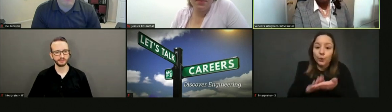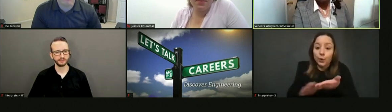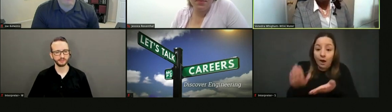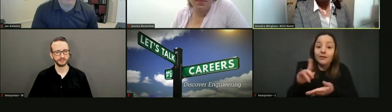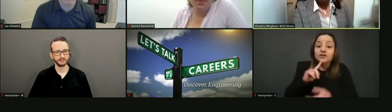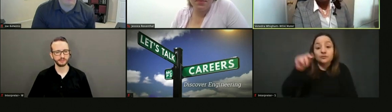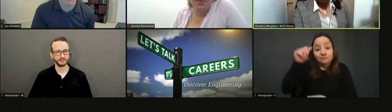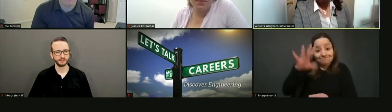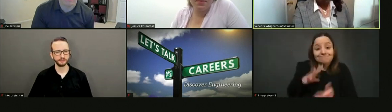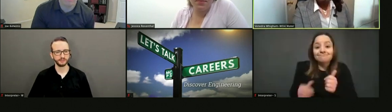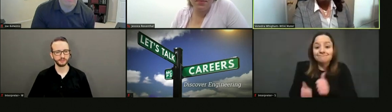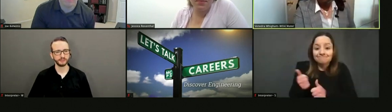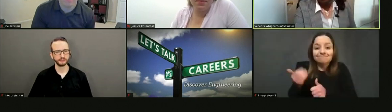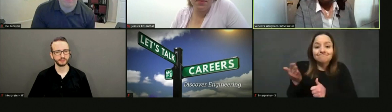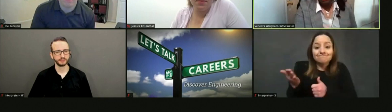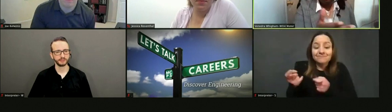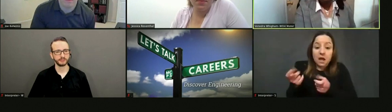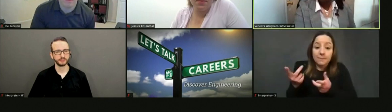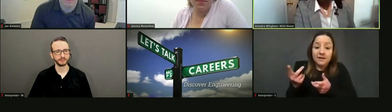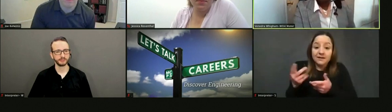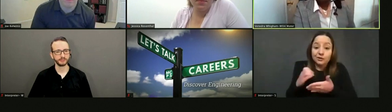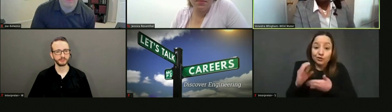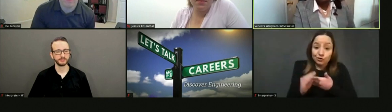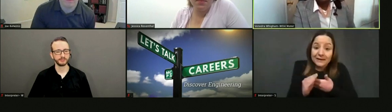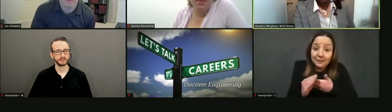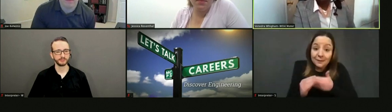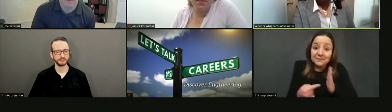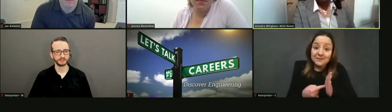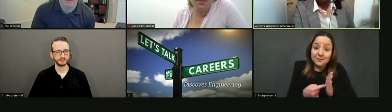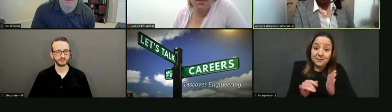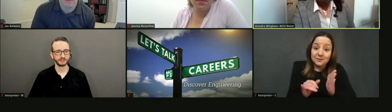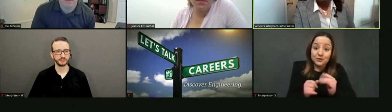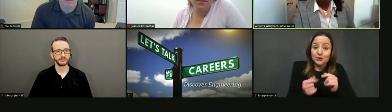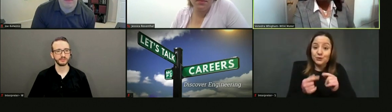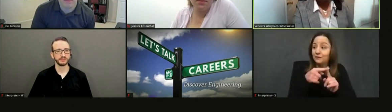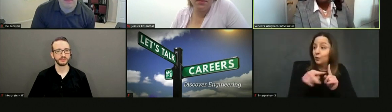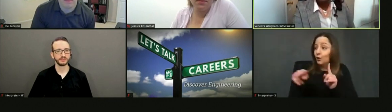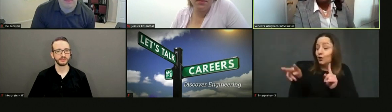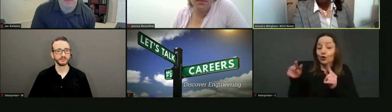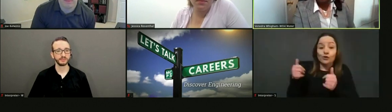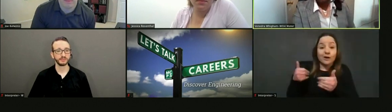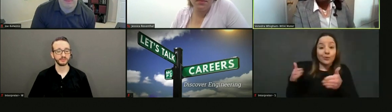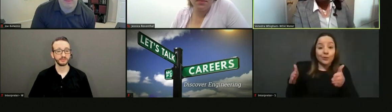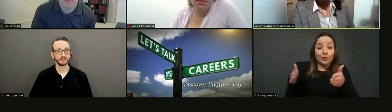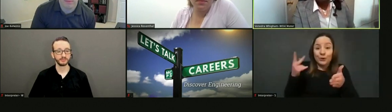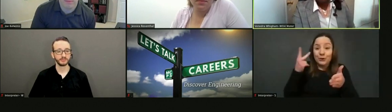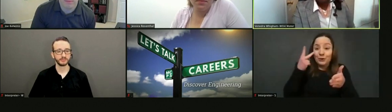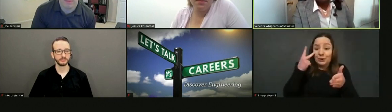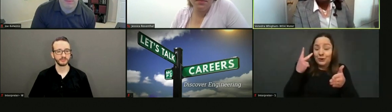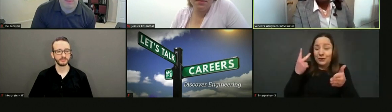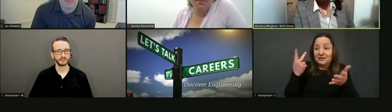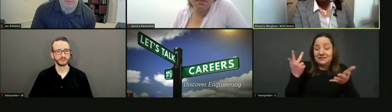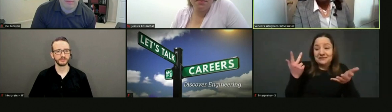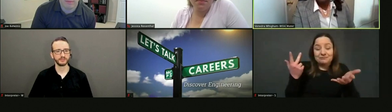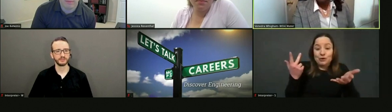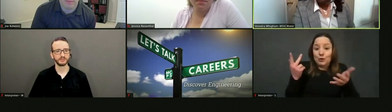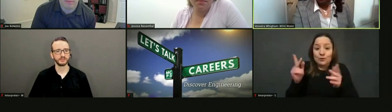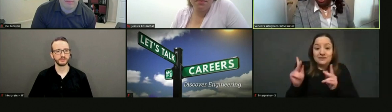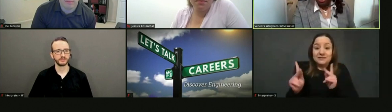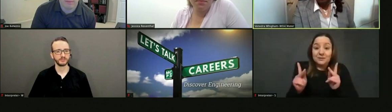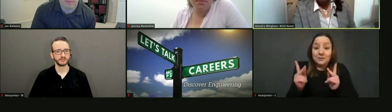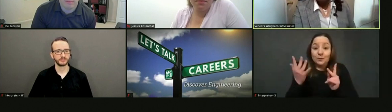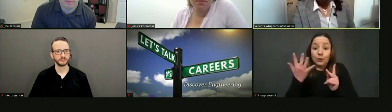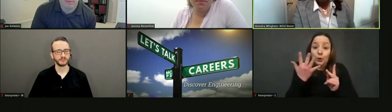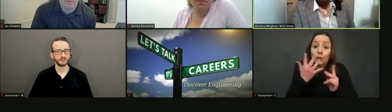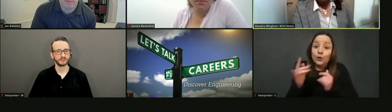male-dominated kind of curriculum for sometimes. When you look around the room in your college classes, you may not see people that look like